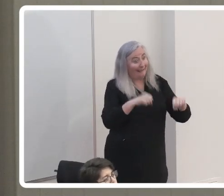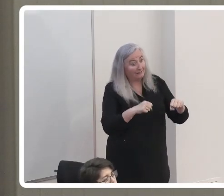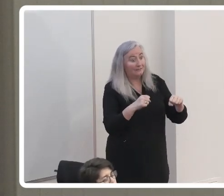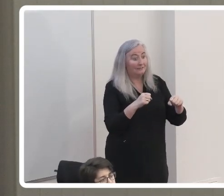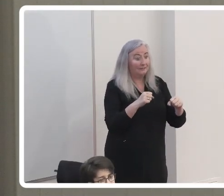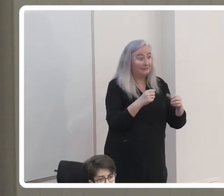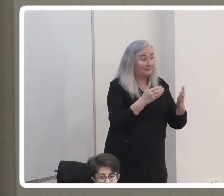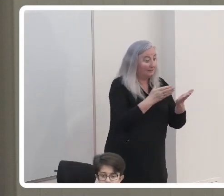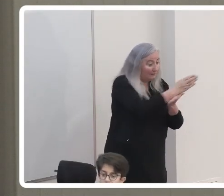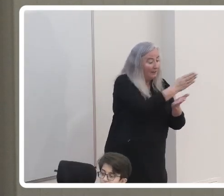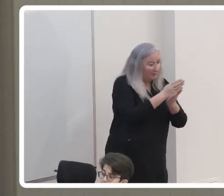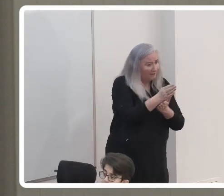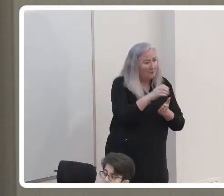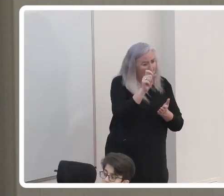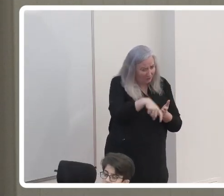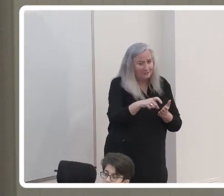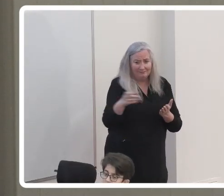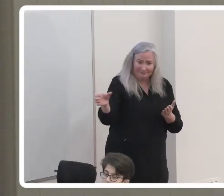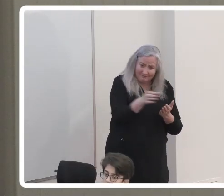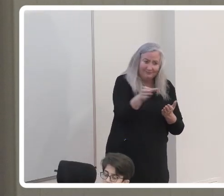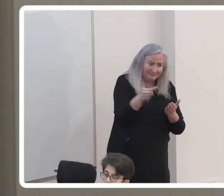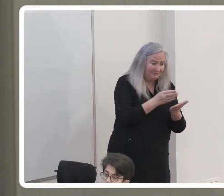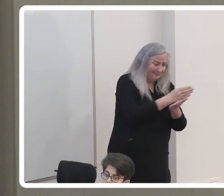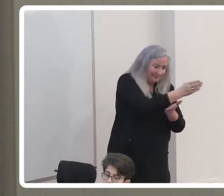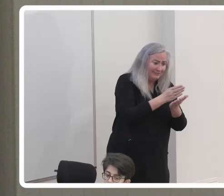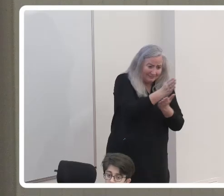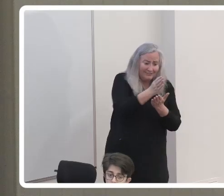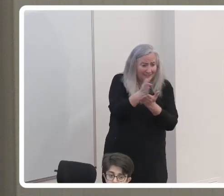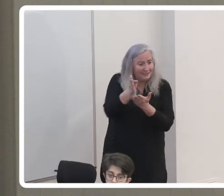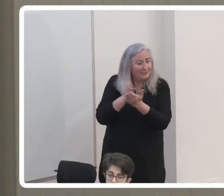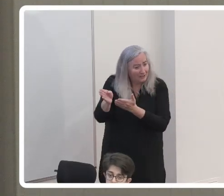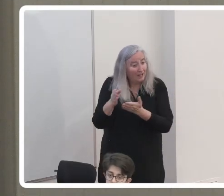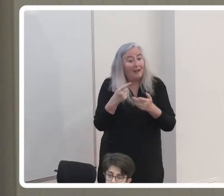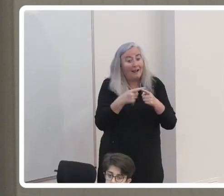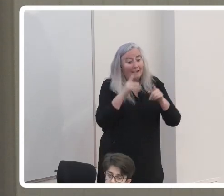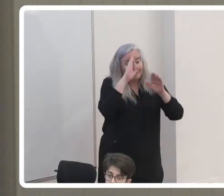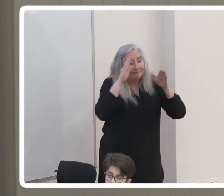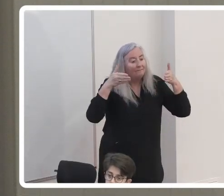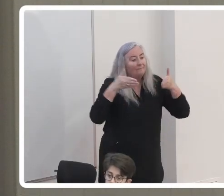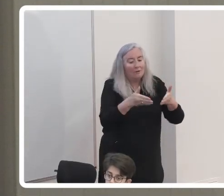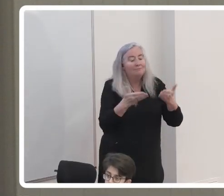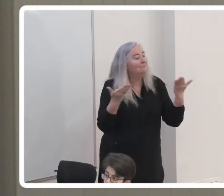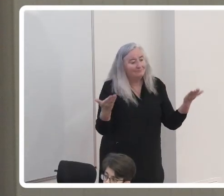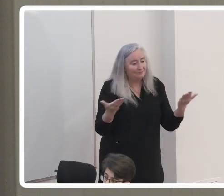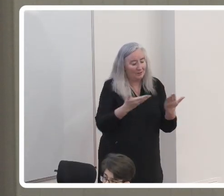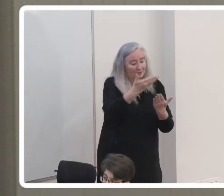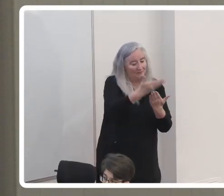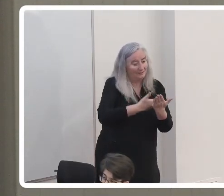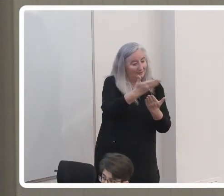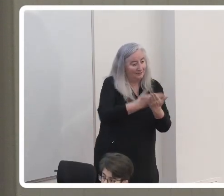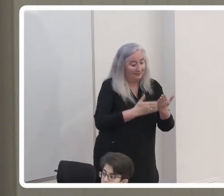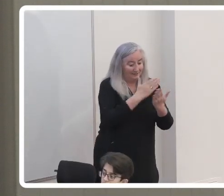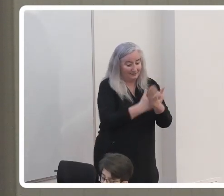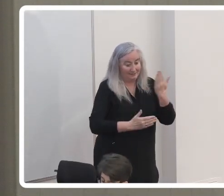wider disability community alternative report, but also created two focused shadow reports, one on women and girls with